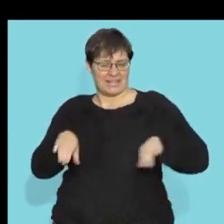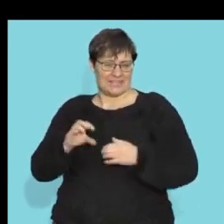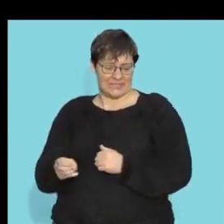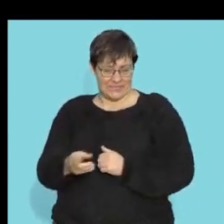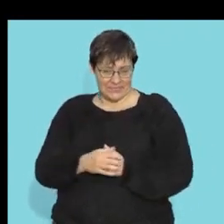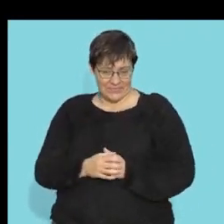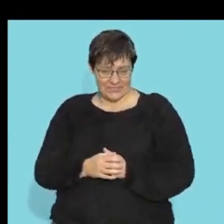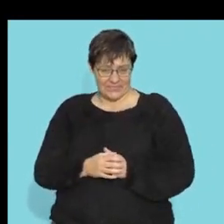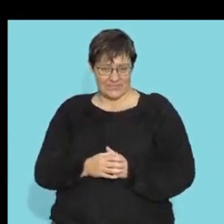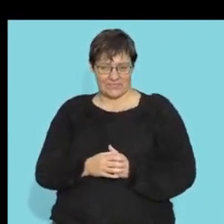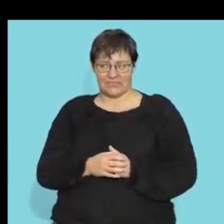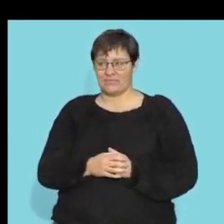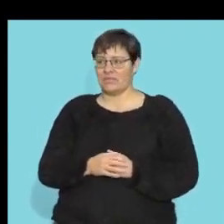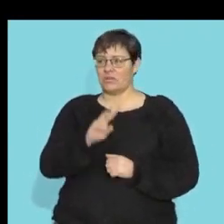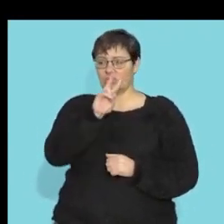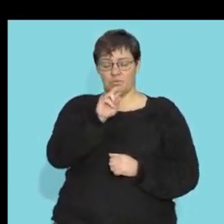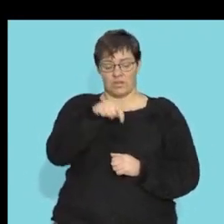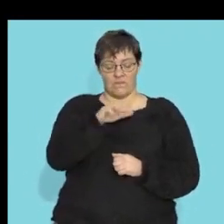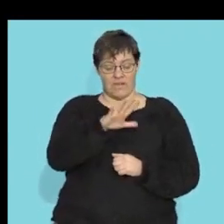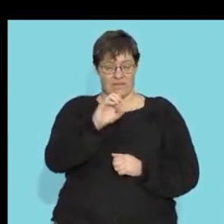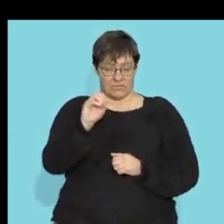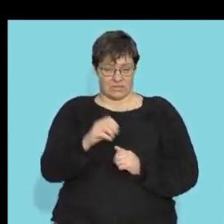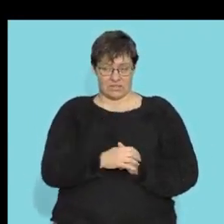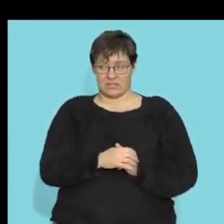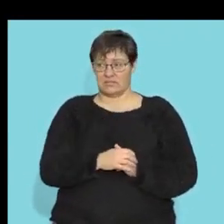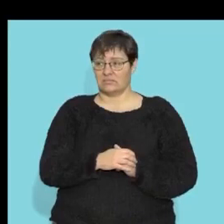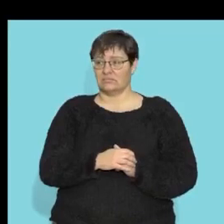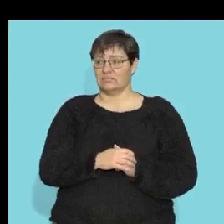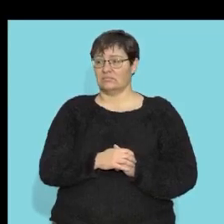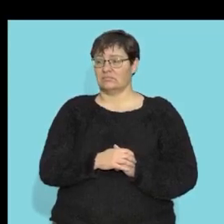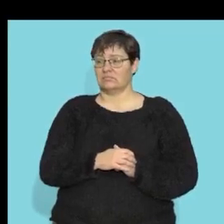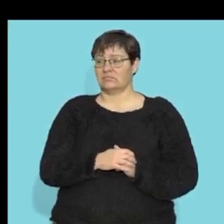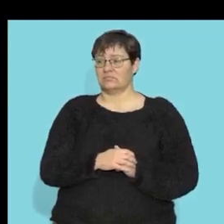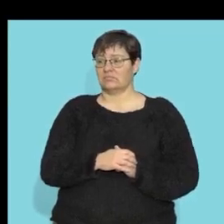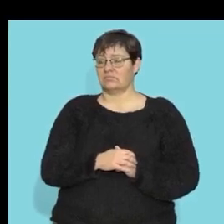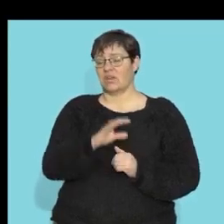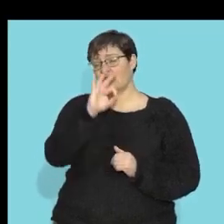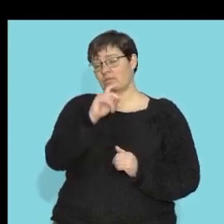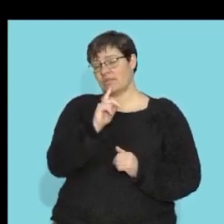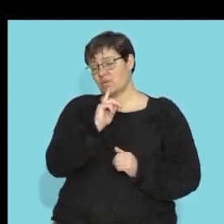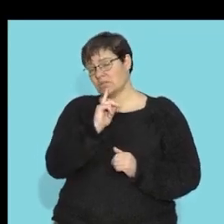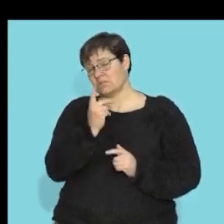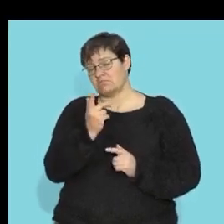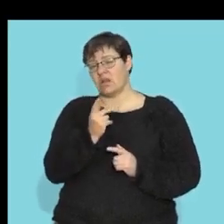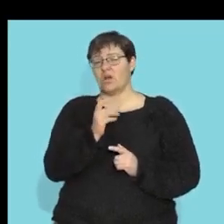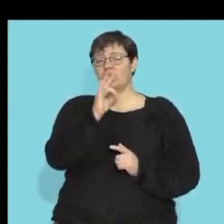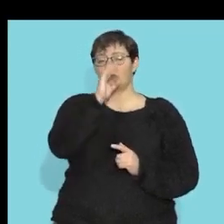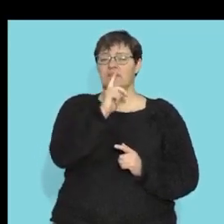exercising? So if this is 2,500, all right, this is now 3,000. This would